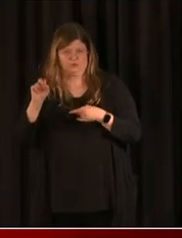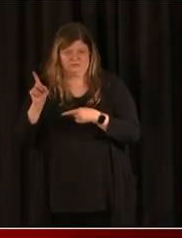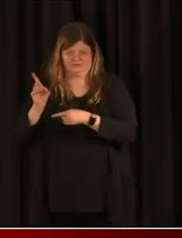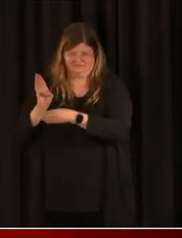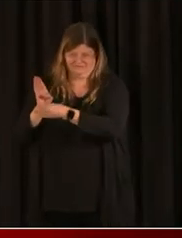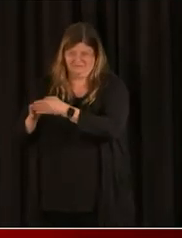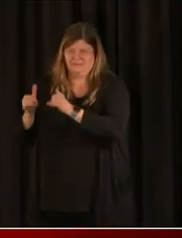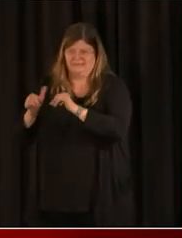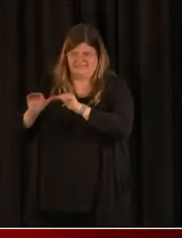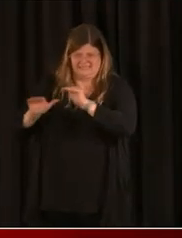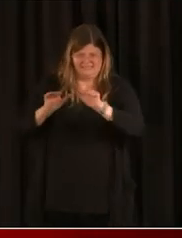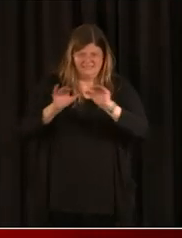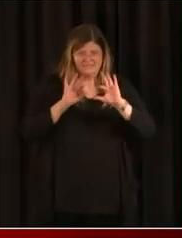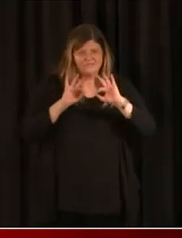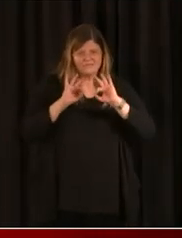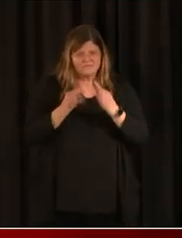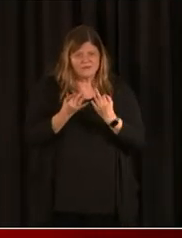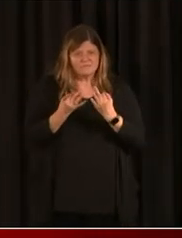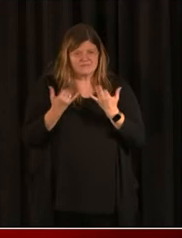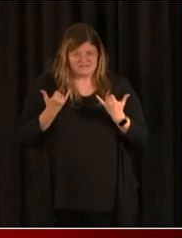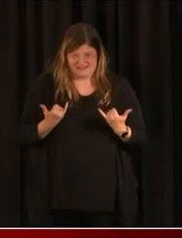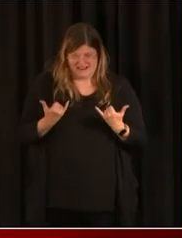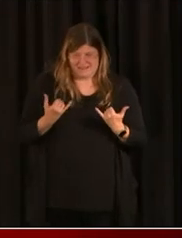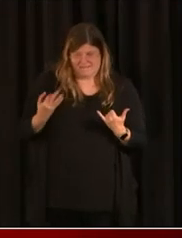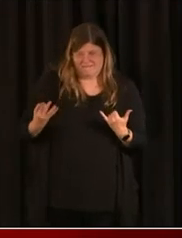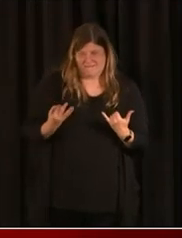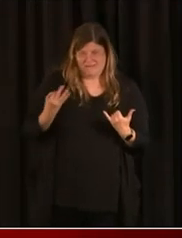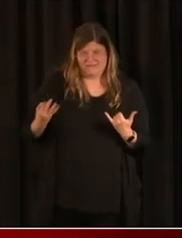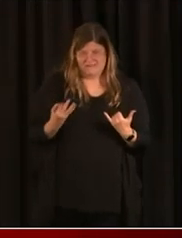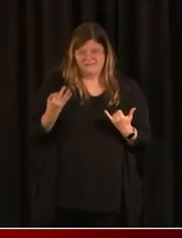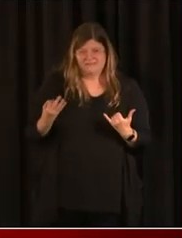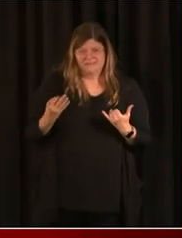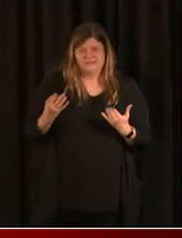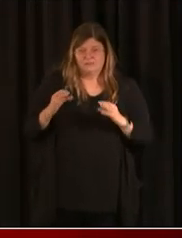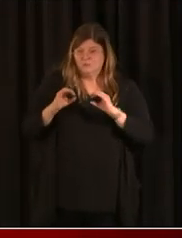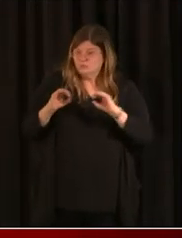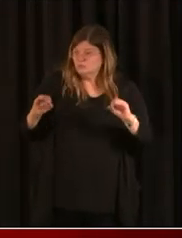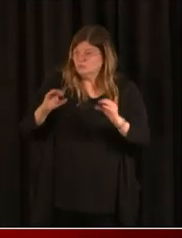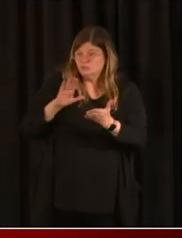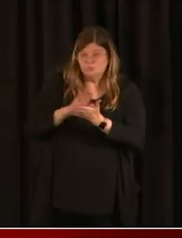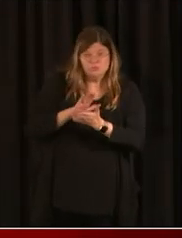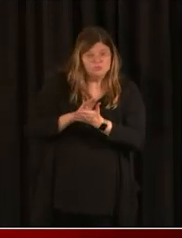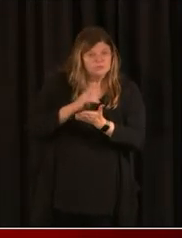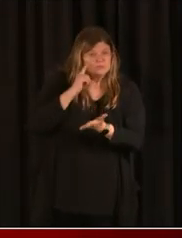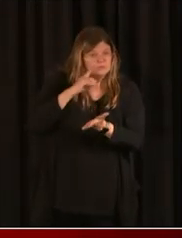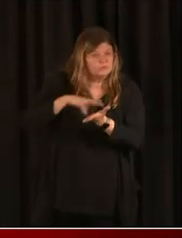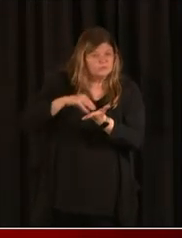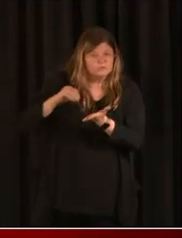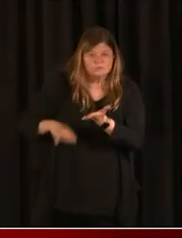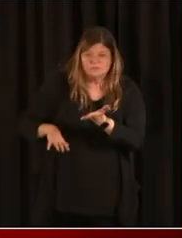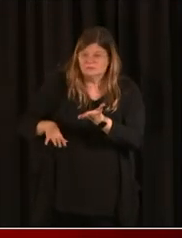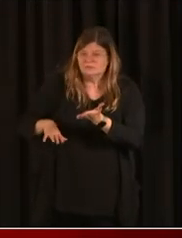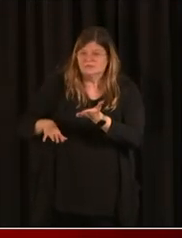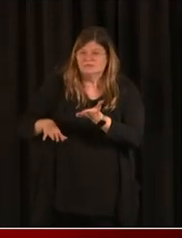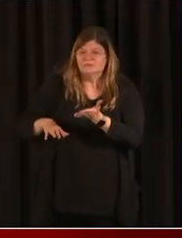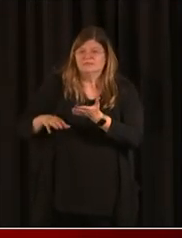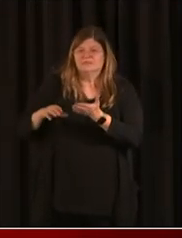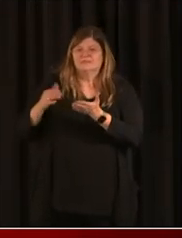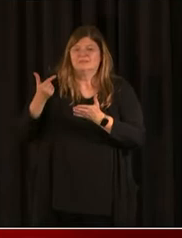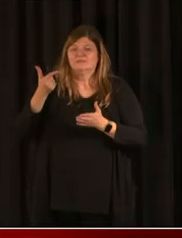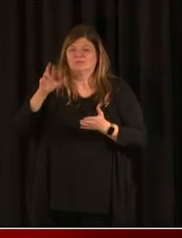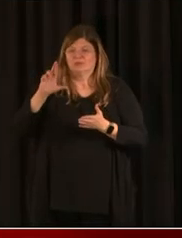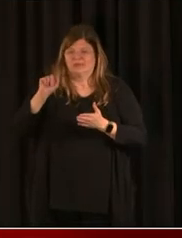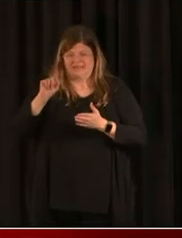reminding families that on this coming Friday there is no school for students as we're closing out grading for